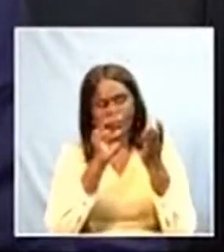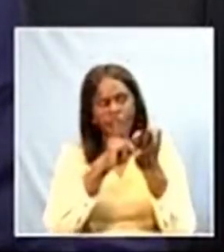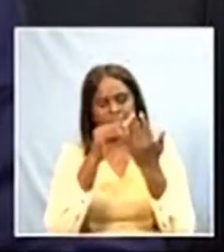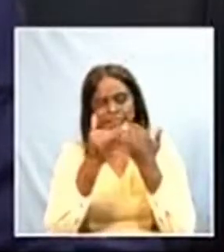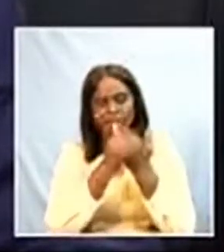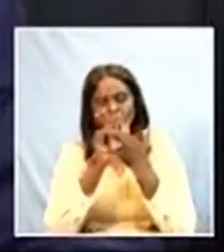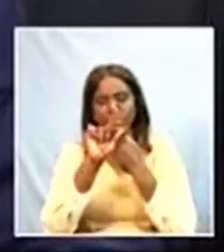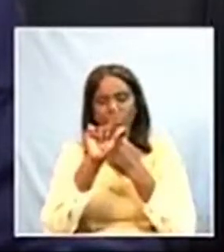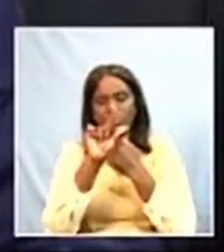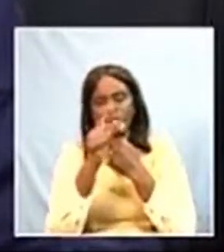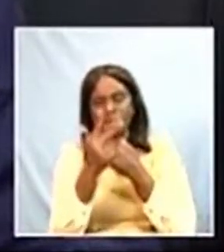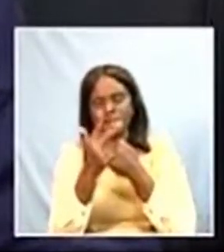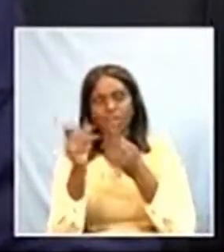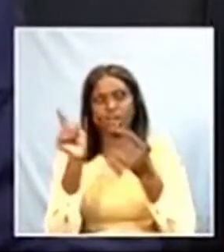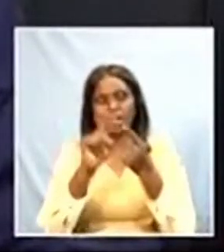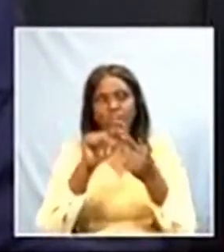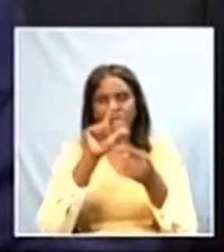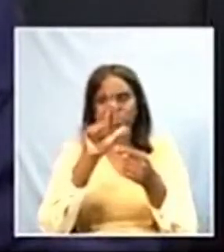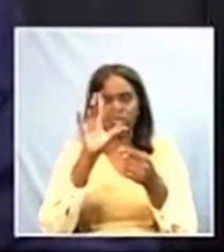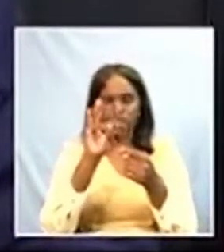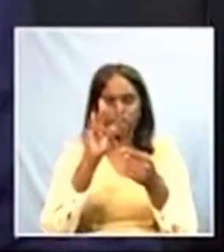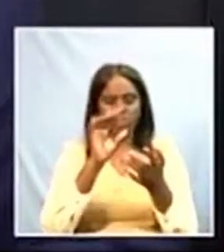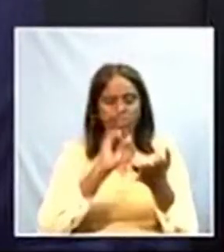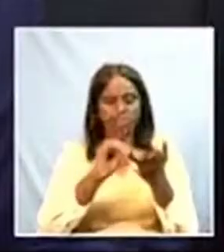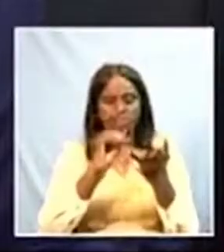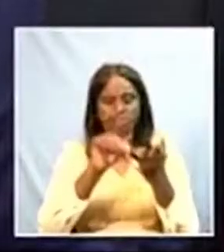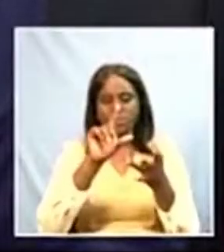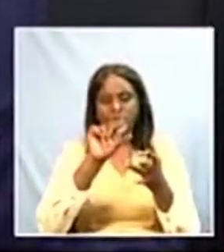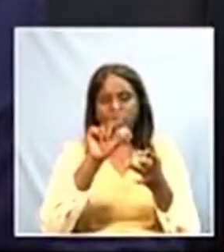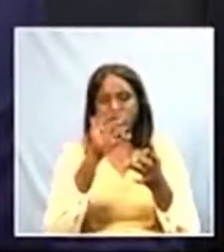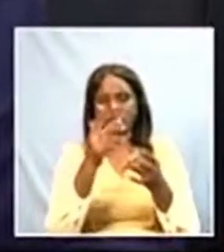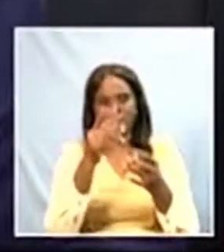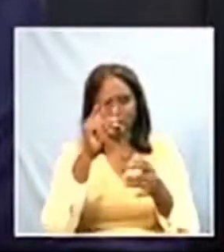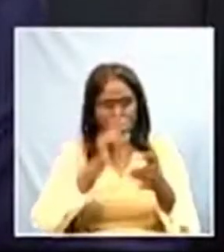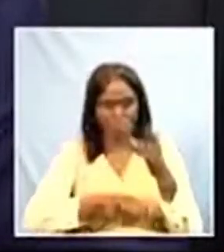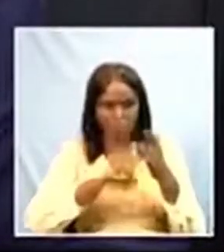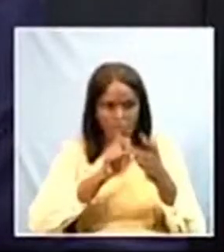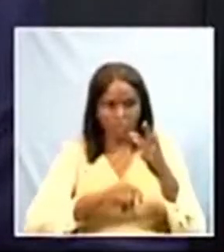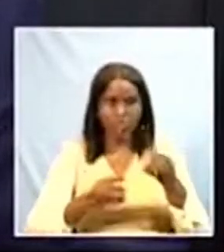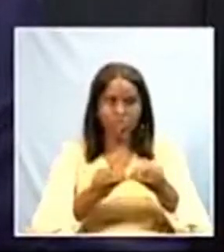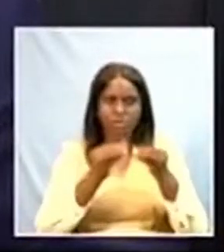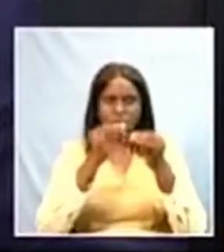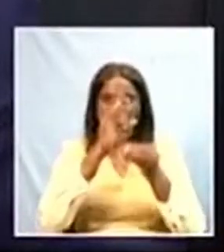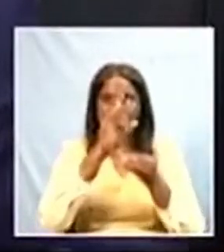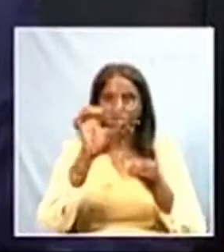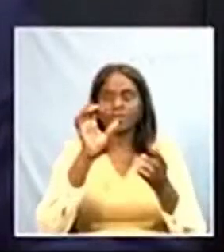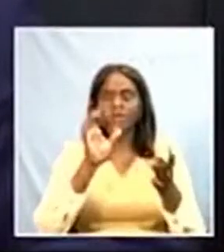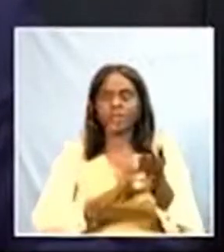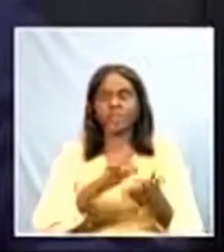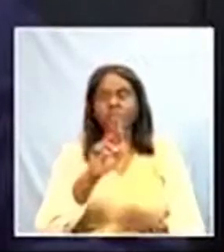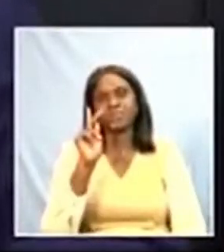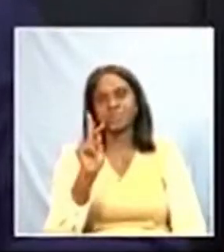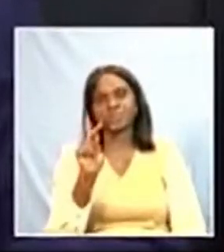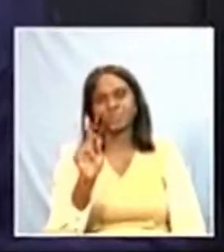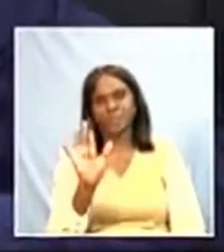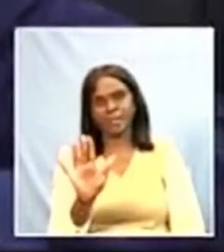to 27th October 2023. At a contract sum of 700,000 kwacha.